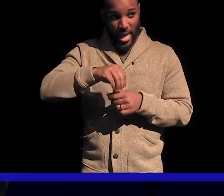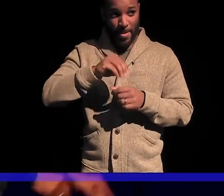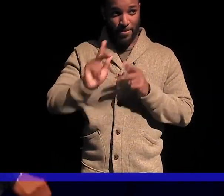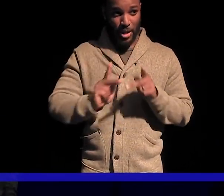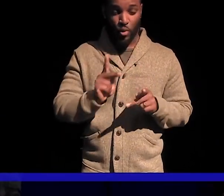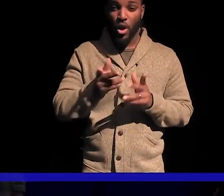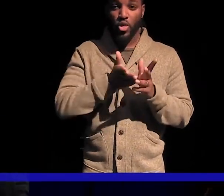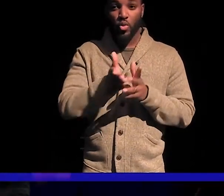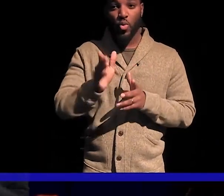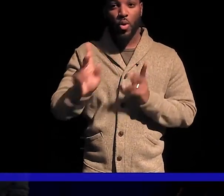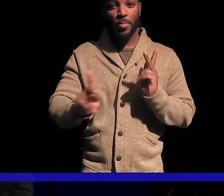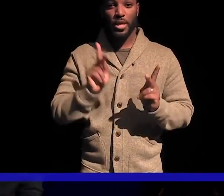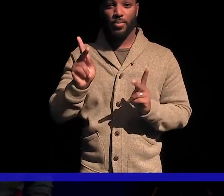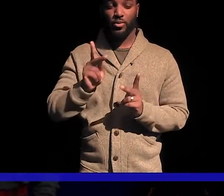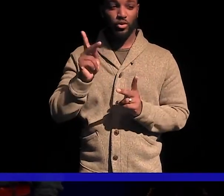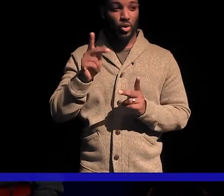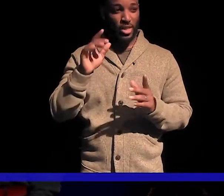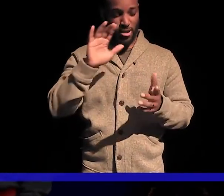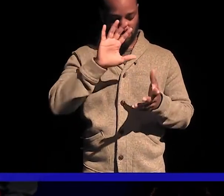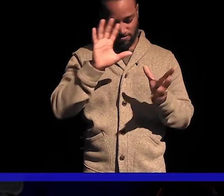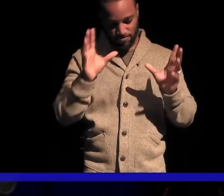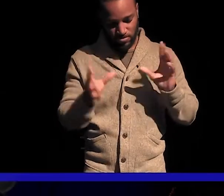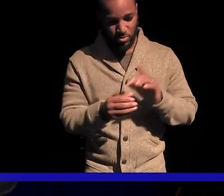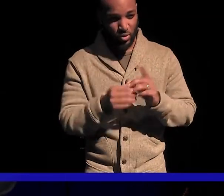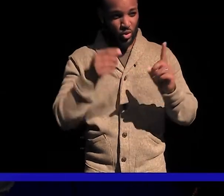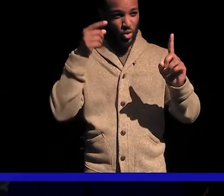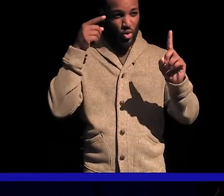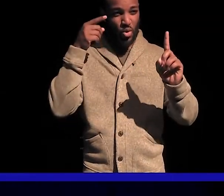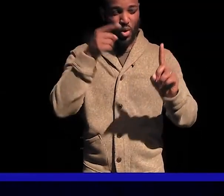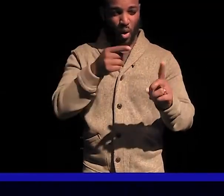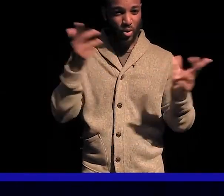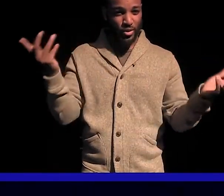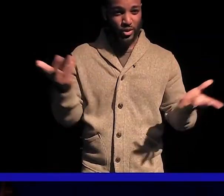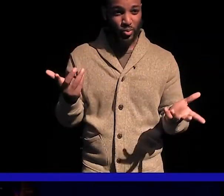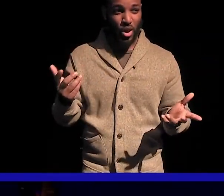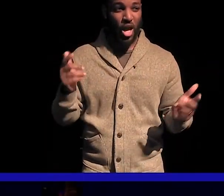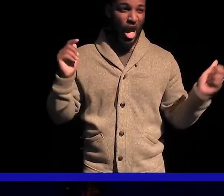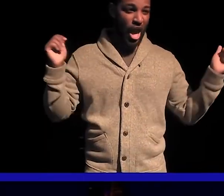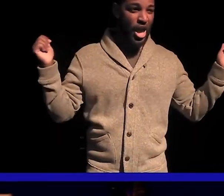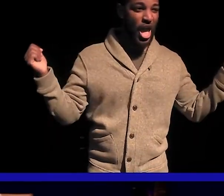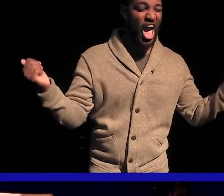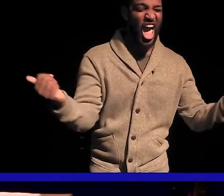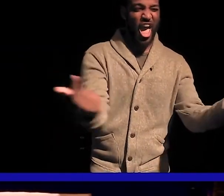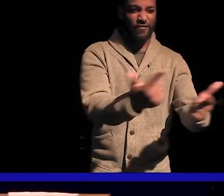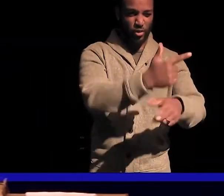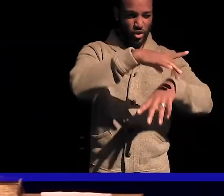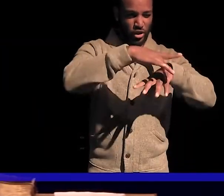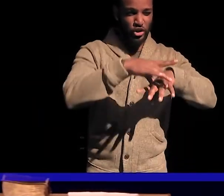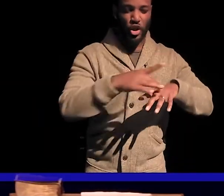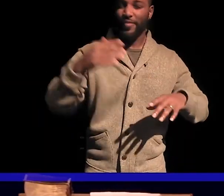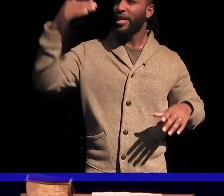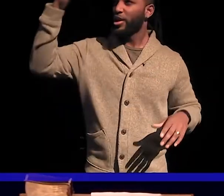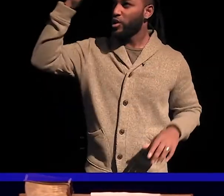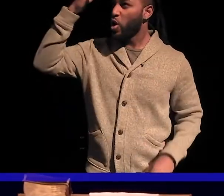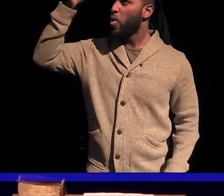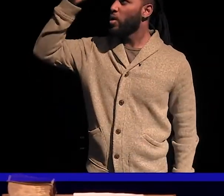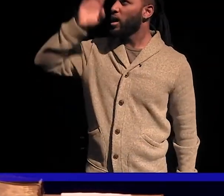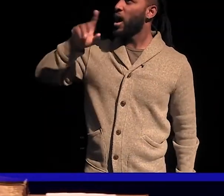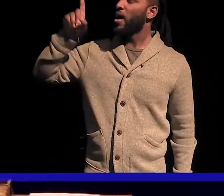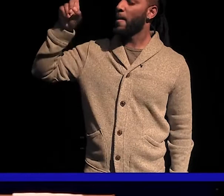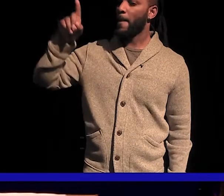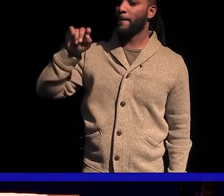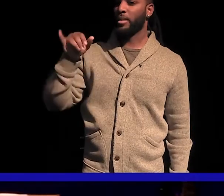through people so that ultimately the glory of God can be made known upon the whole face of the earth. John